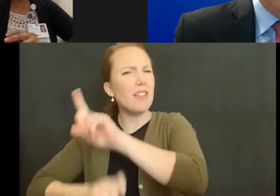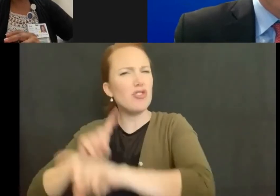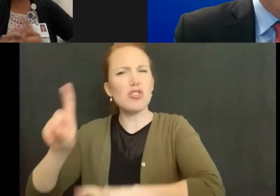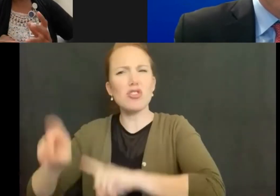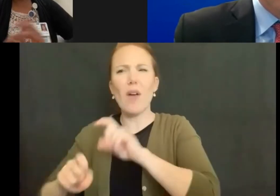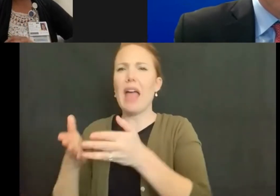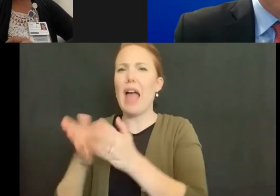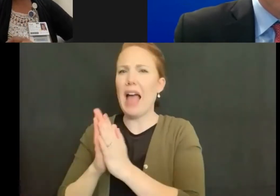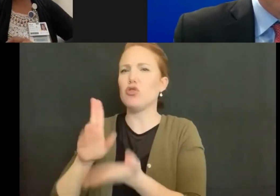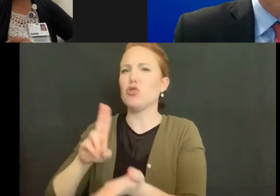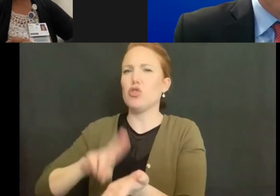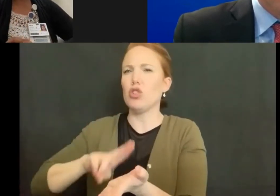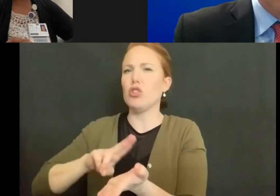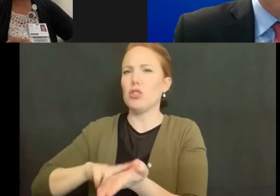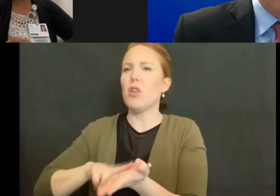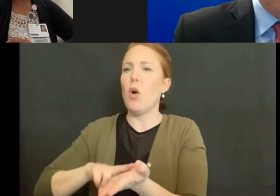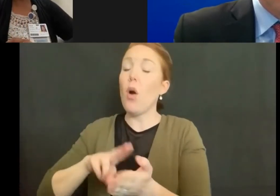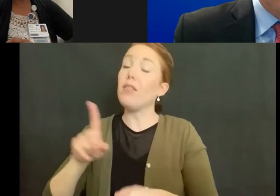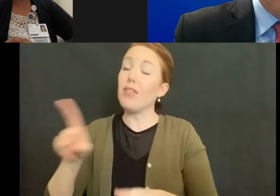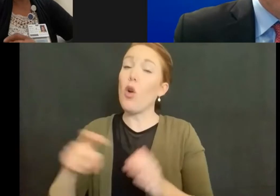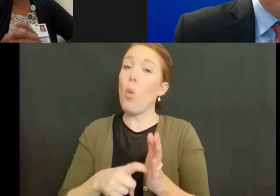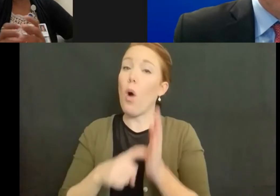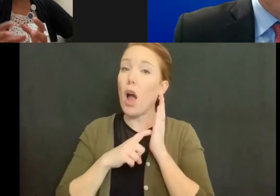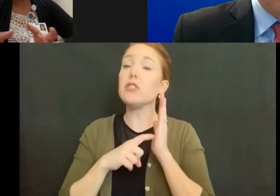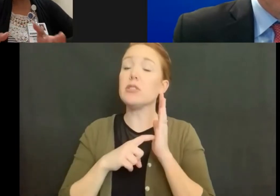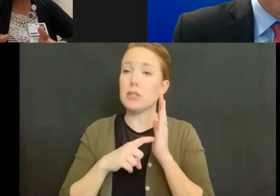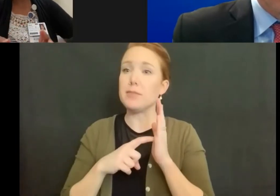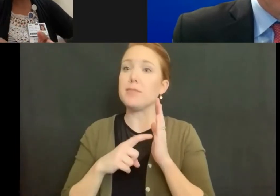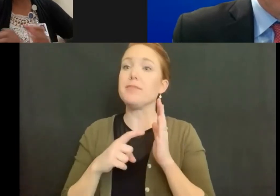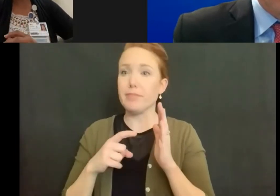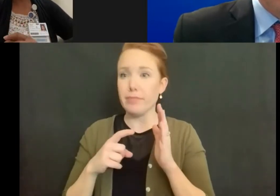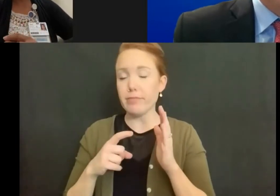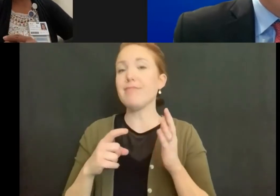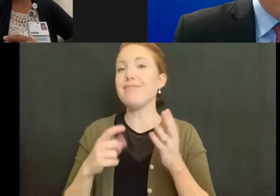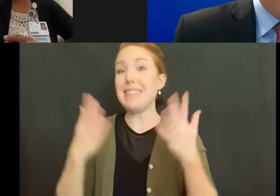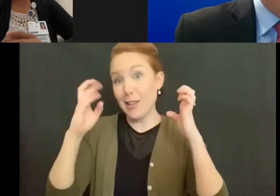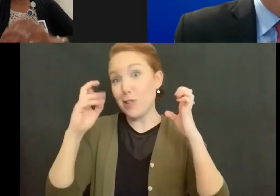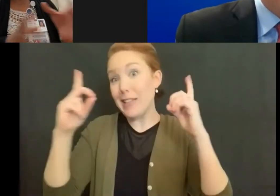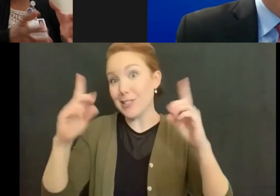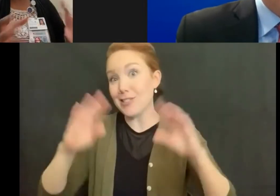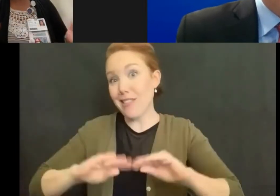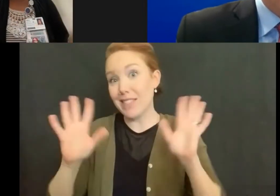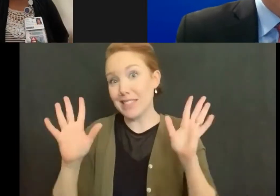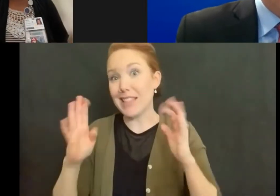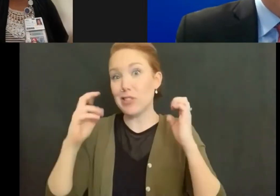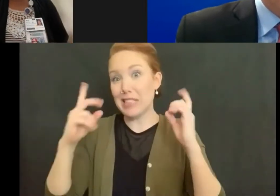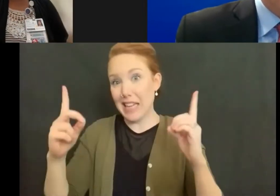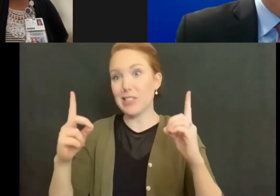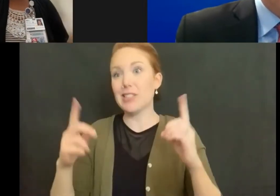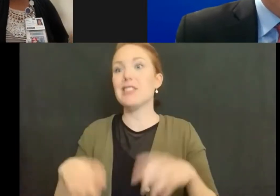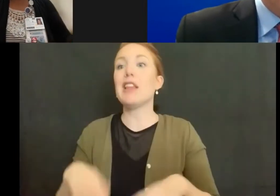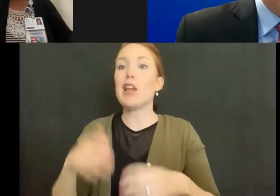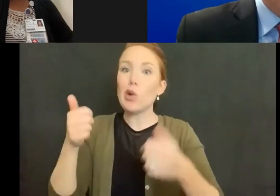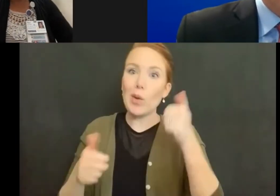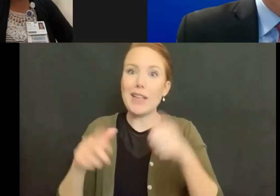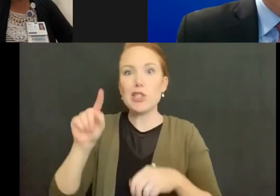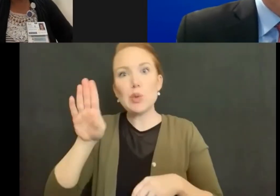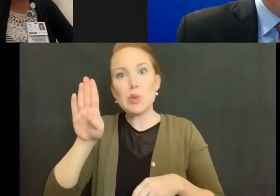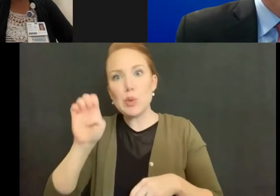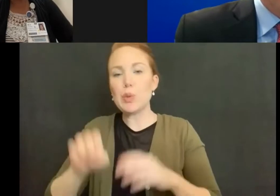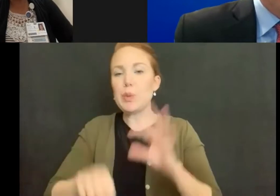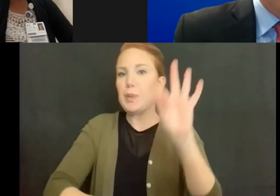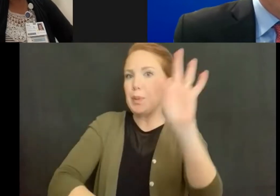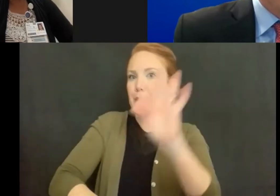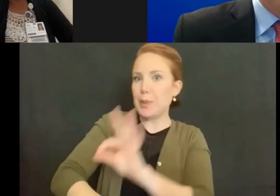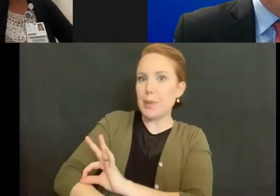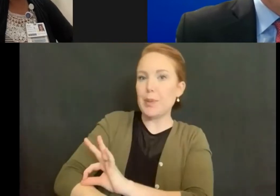comes with definitely you need education, like which tube is used for which one. Like when you get your